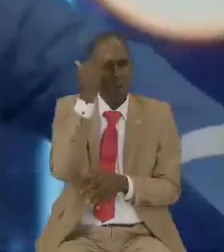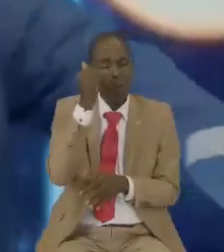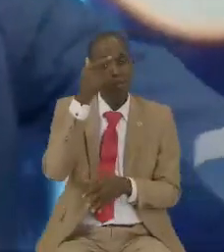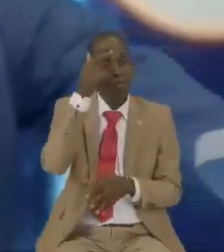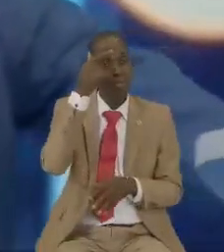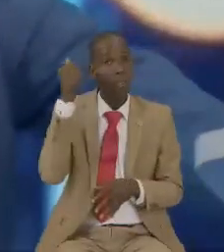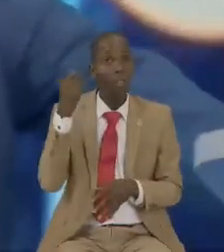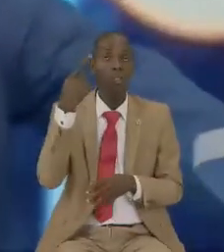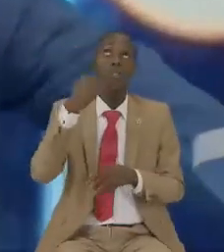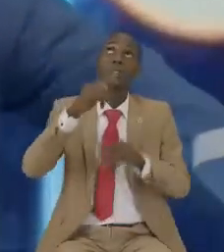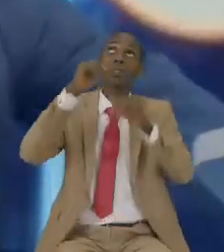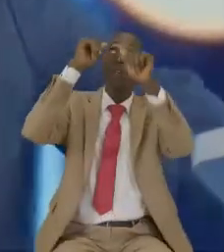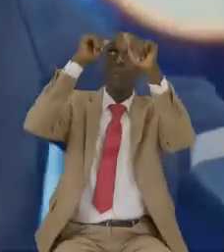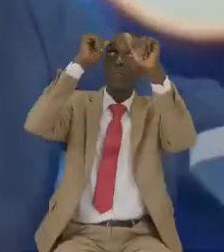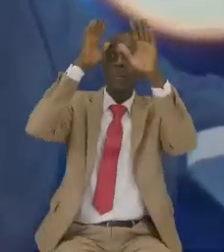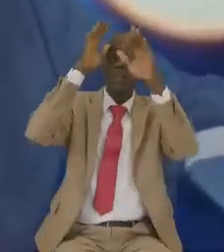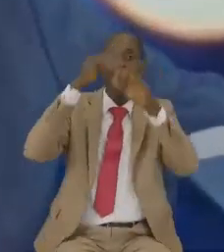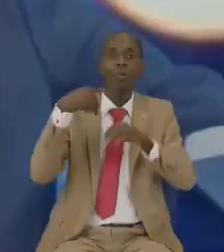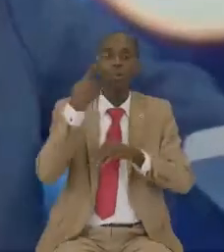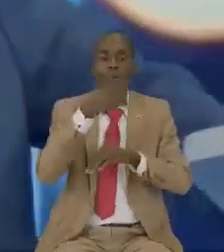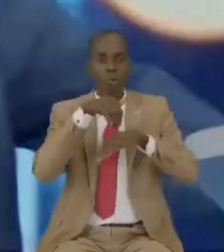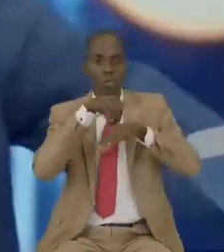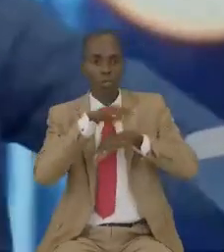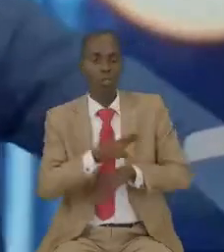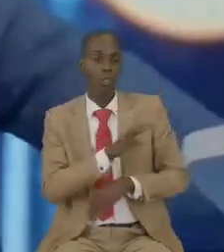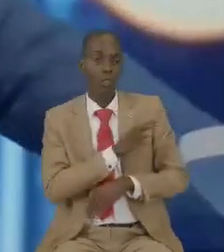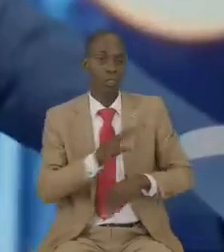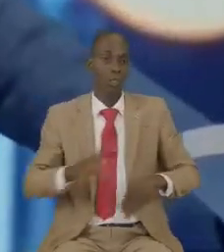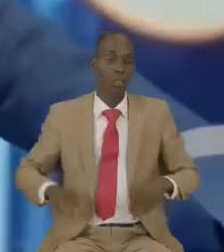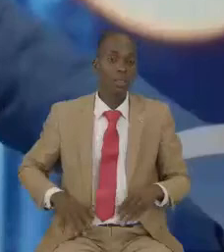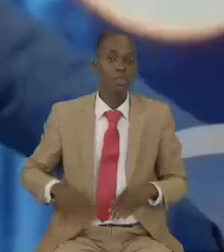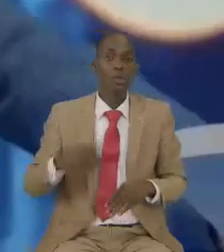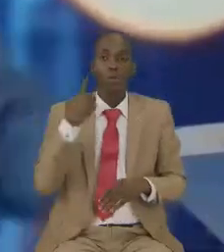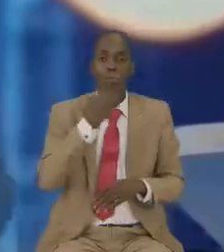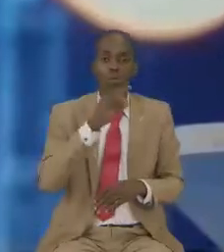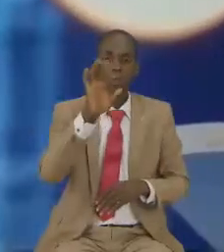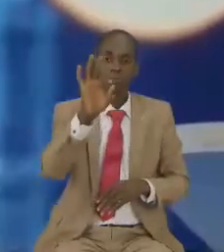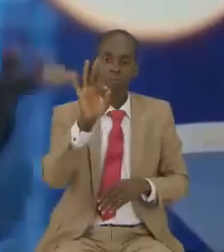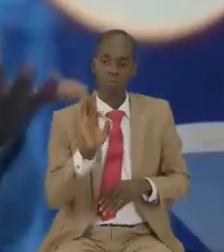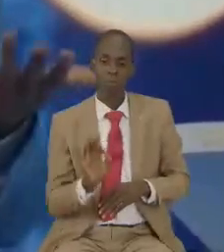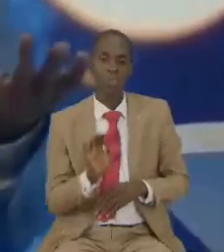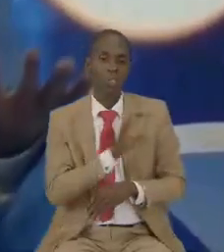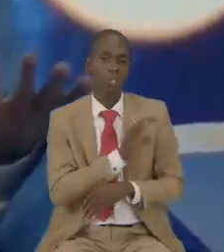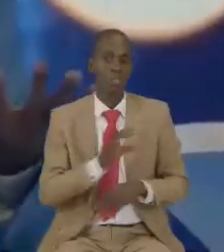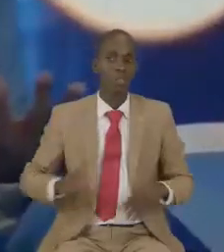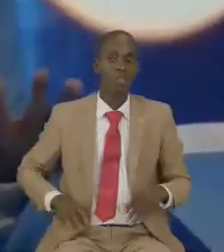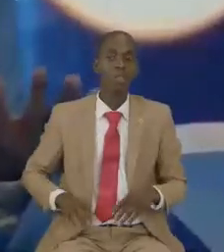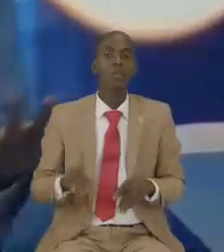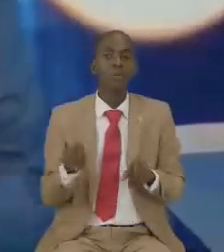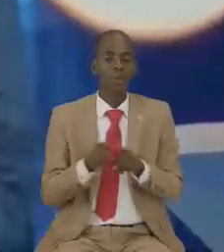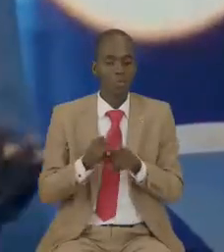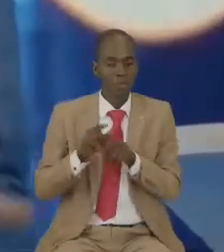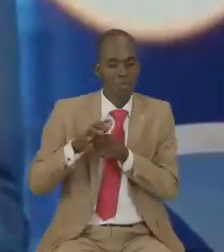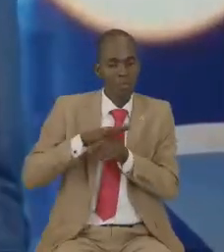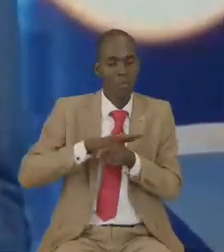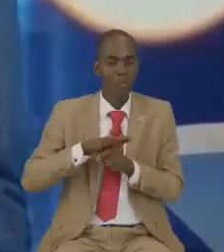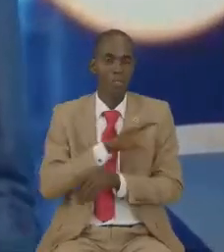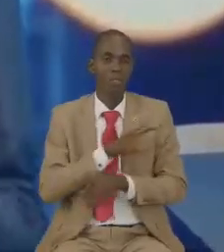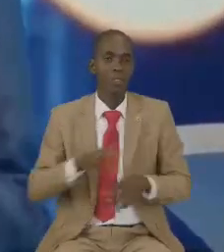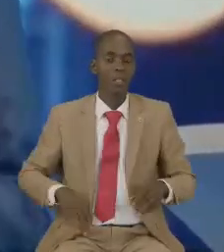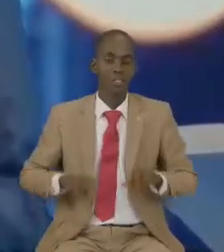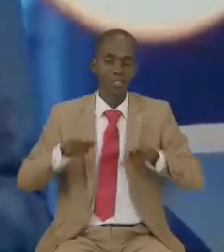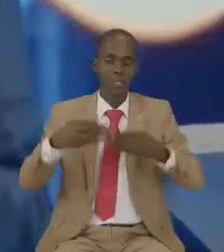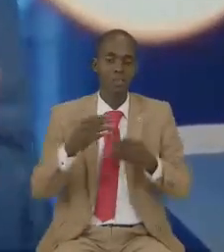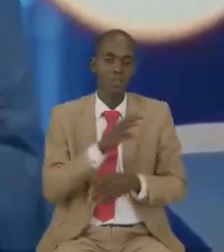the Father who sent him, who appointed him, also equipped him and empowered